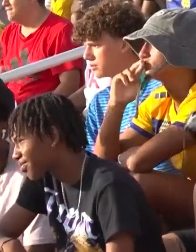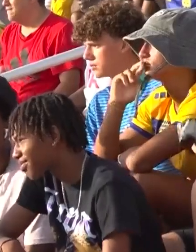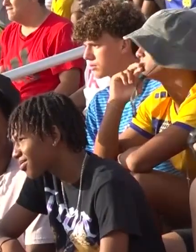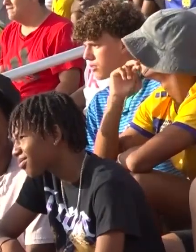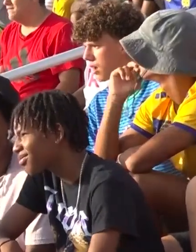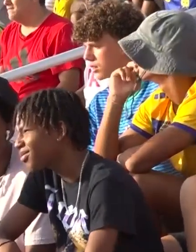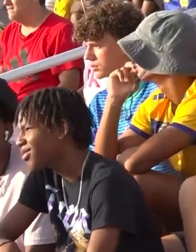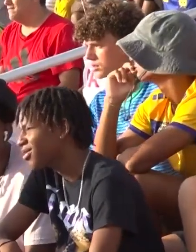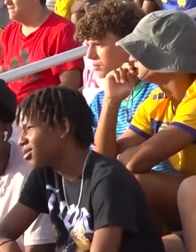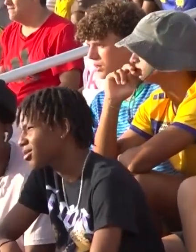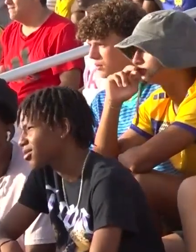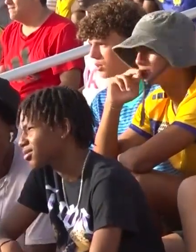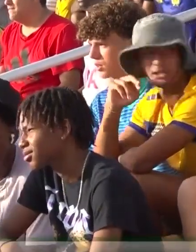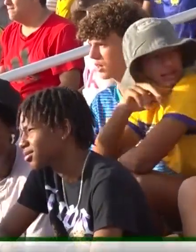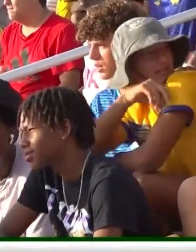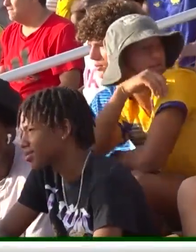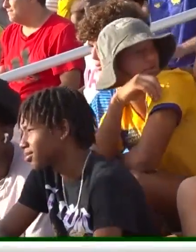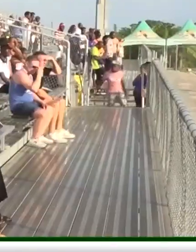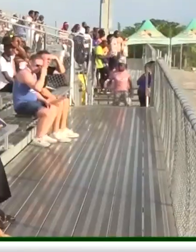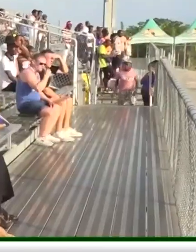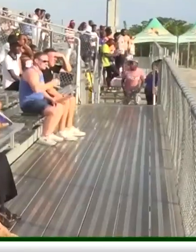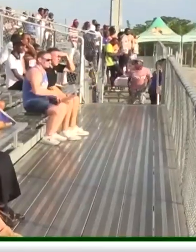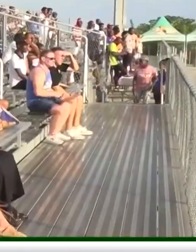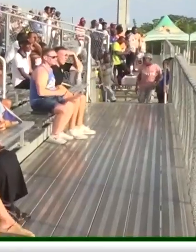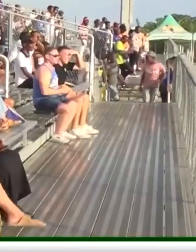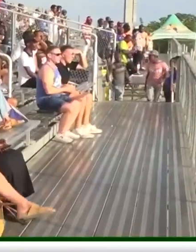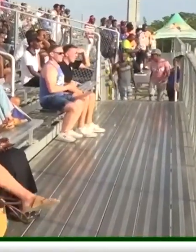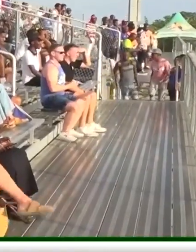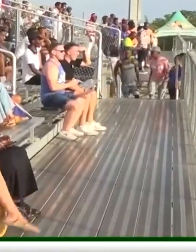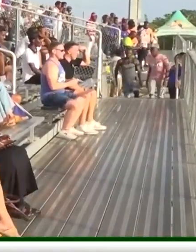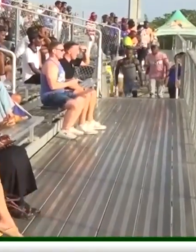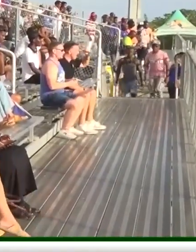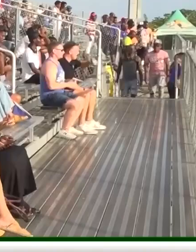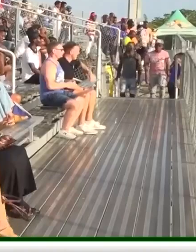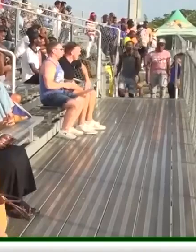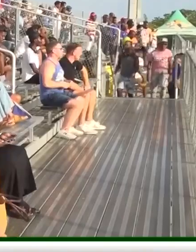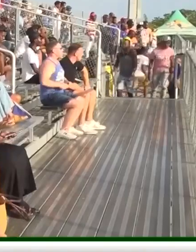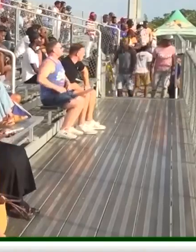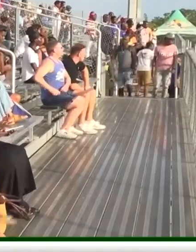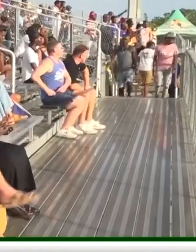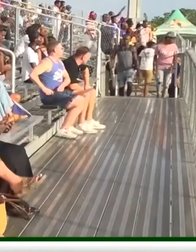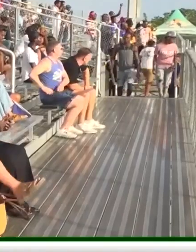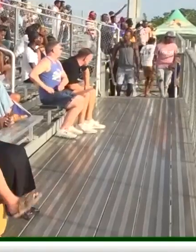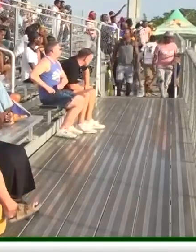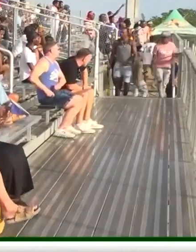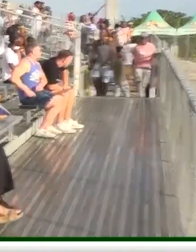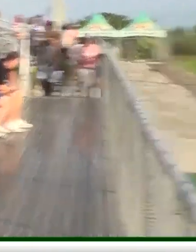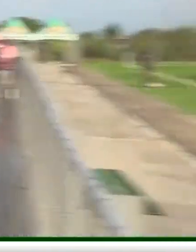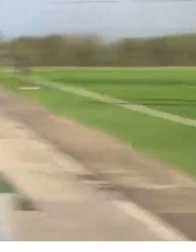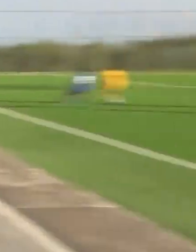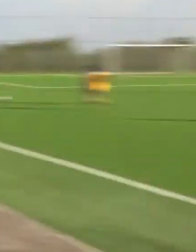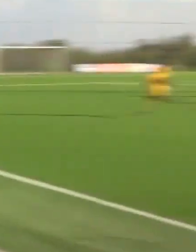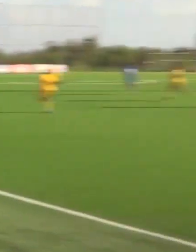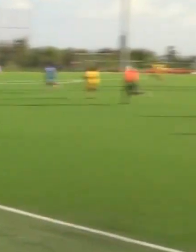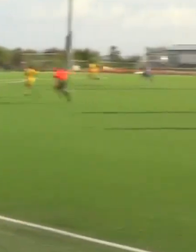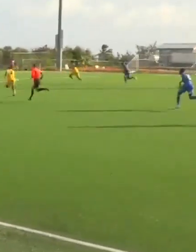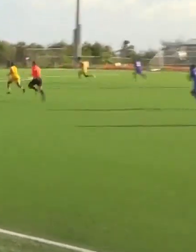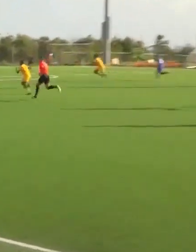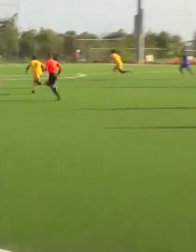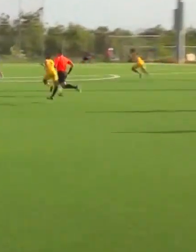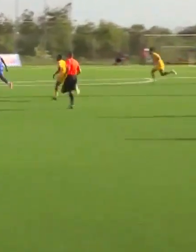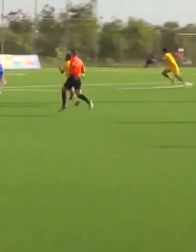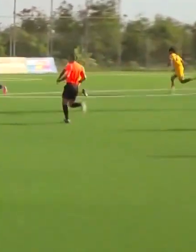Massive crowd on hand at the Wildy Turf, and it was beautiful sunshine and perfect conditions for FIFA World Cup qualifying